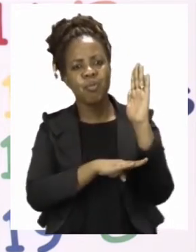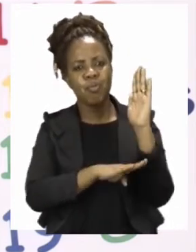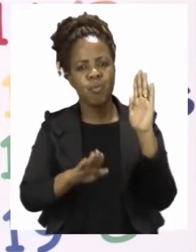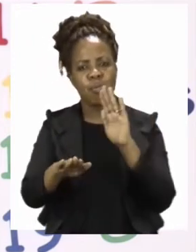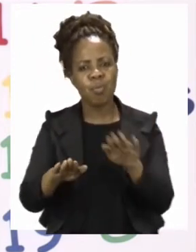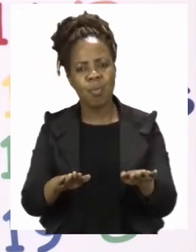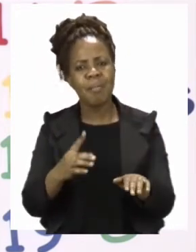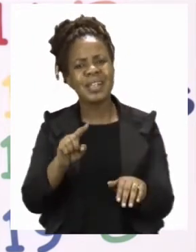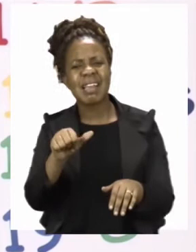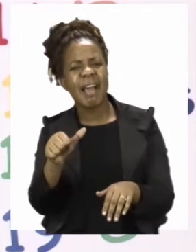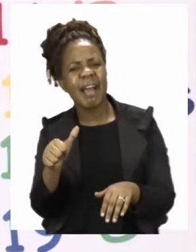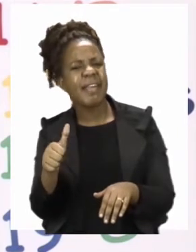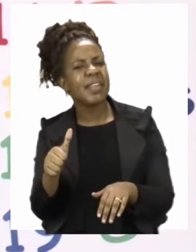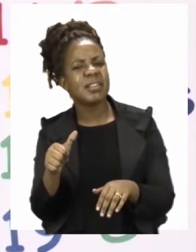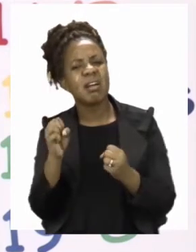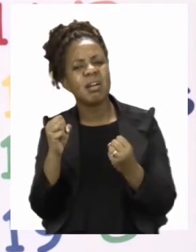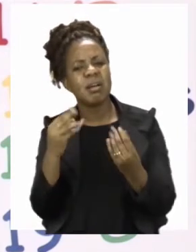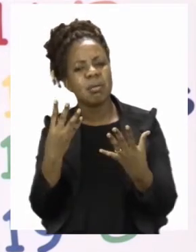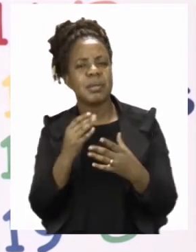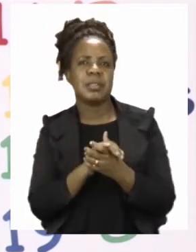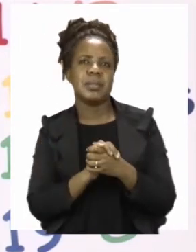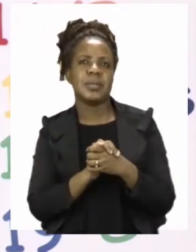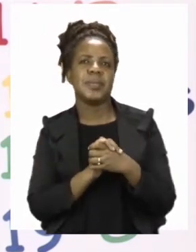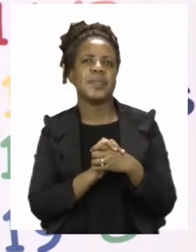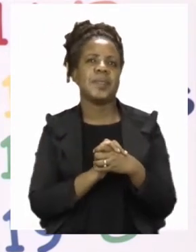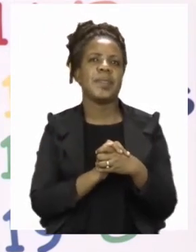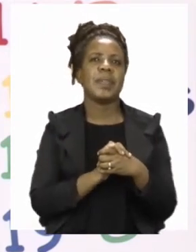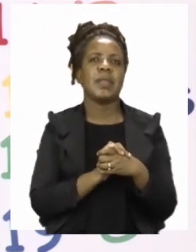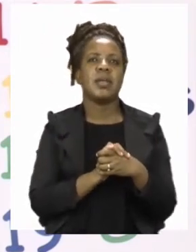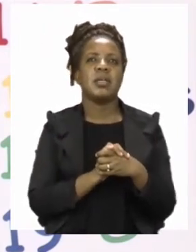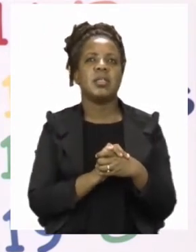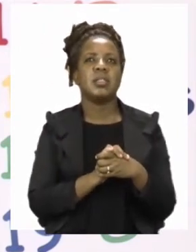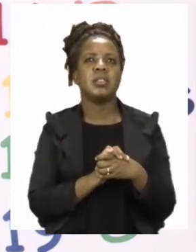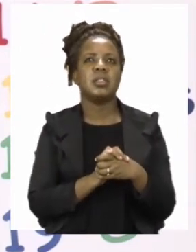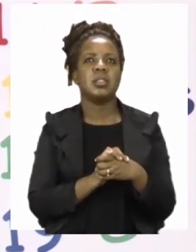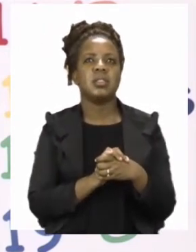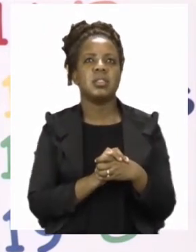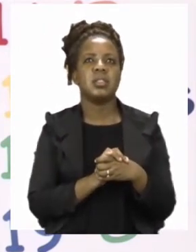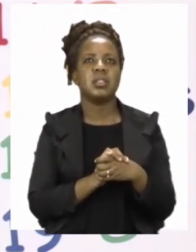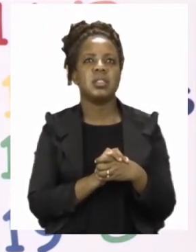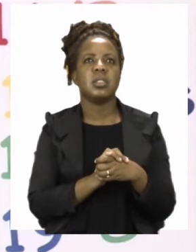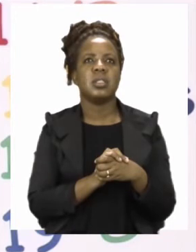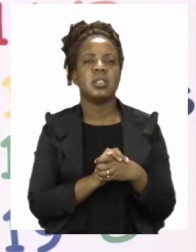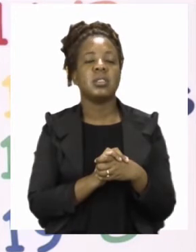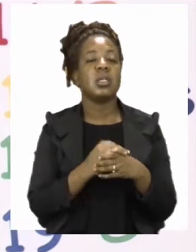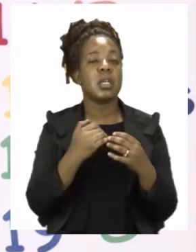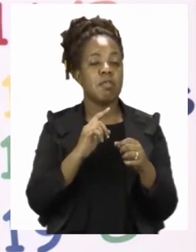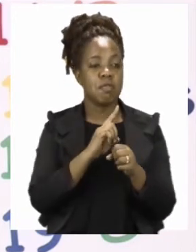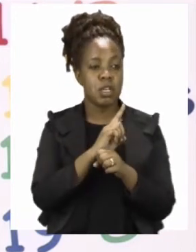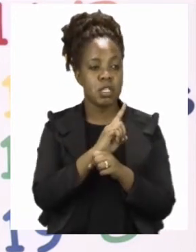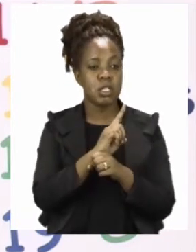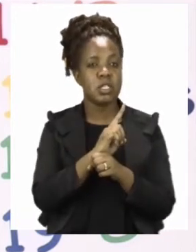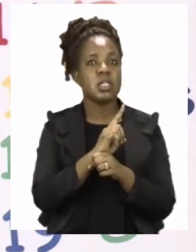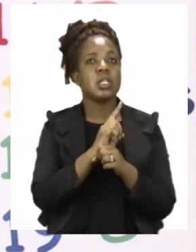So what we're going to first do is we're going to first take all 3 numbers and write them down so that we